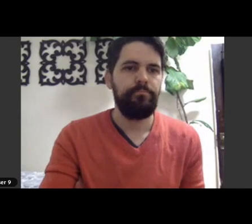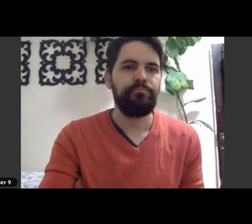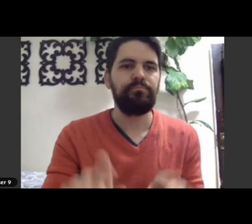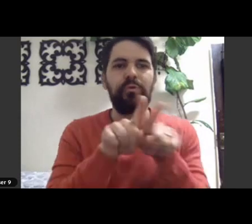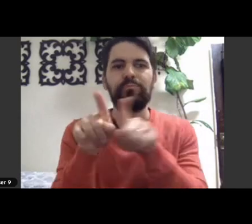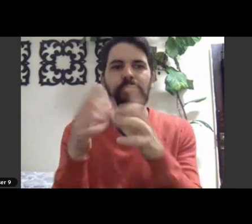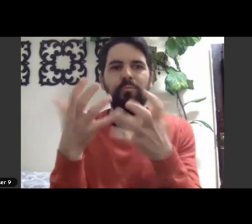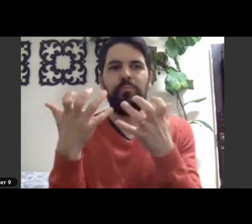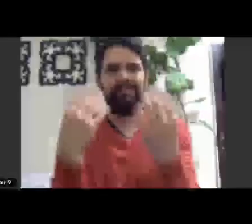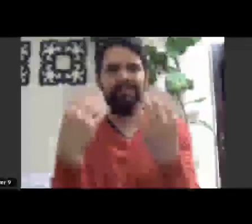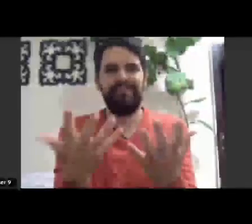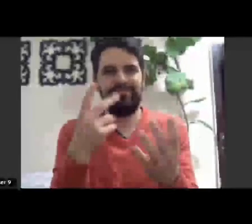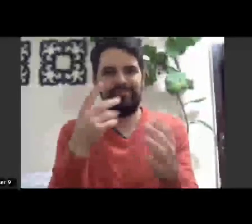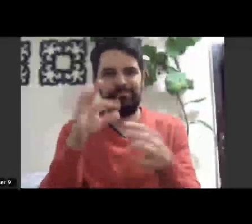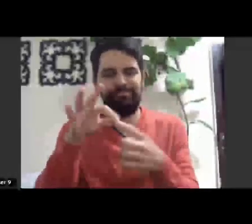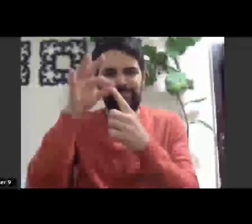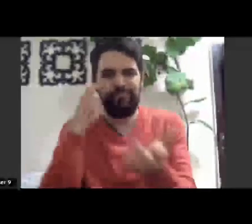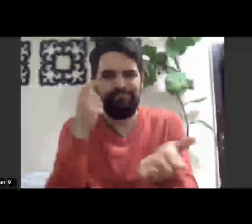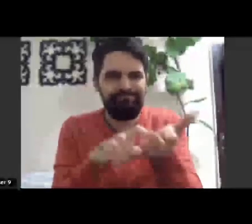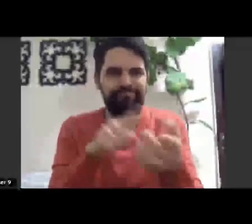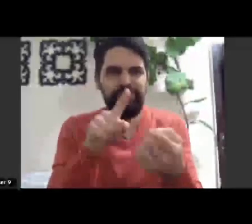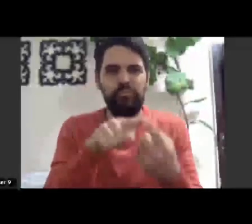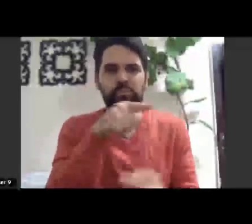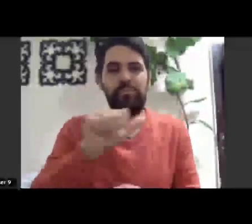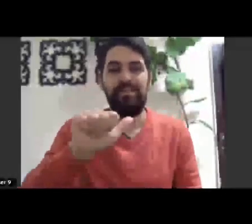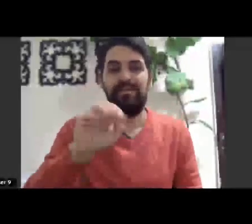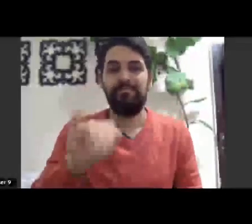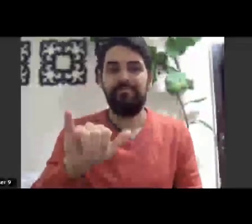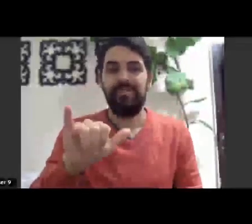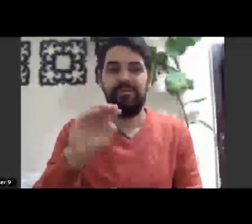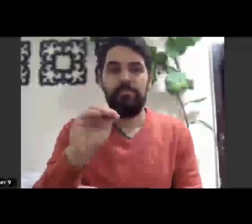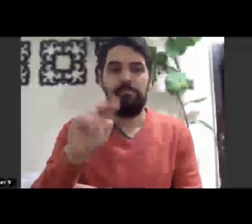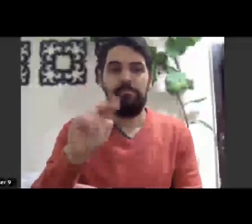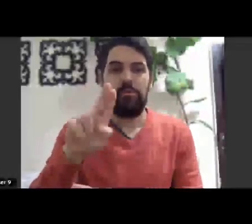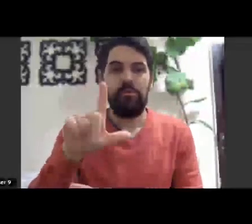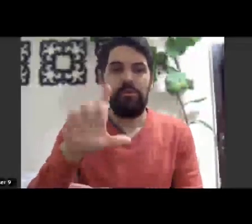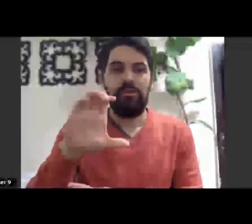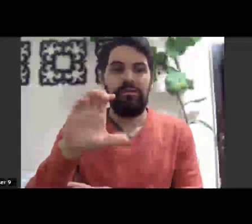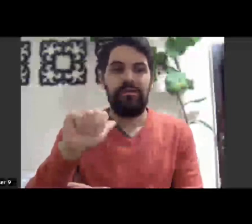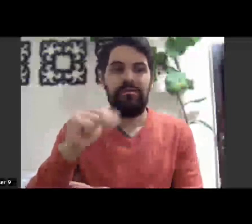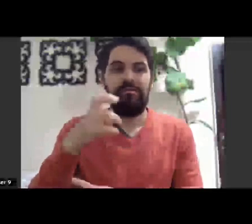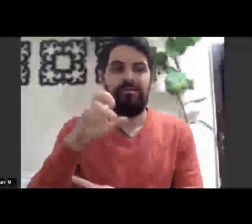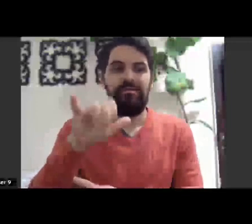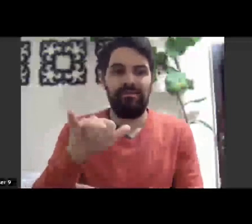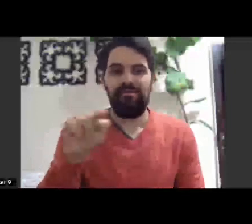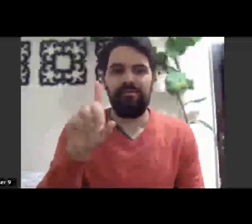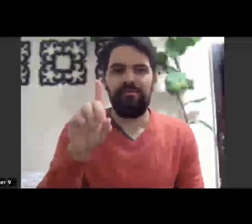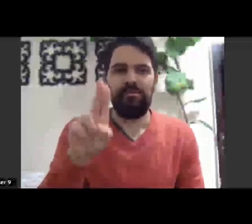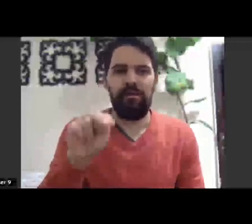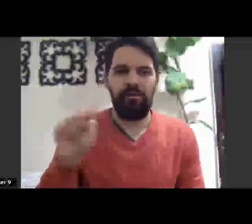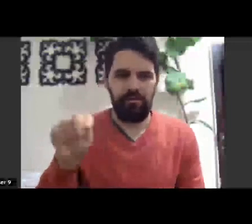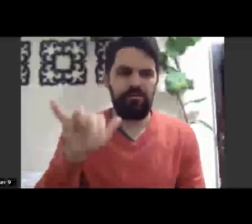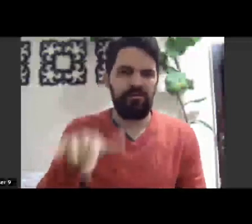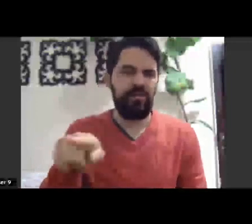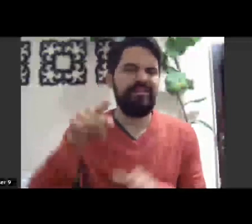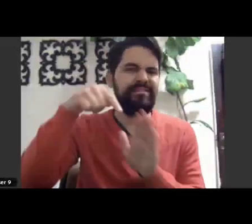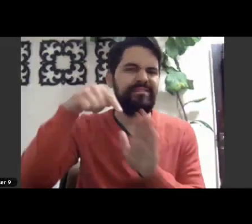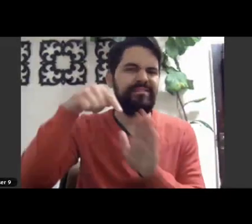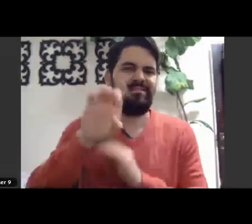A huge thank you to both of those groups. I also would like to provide some special recognition to